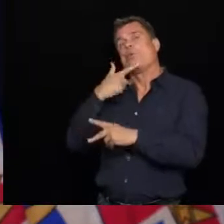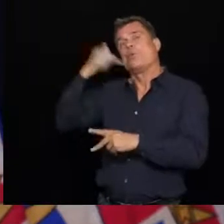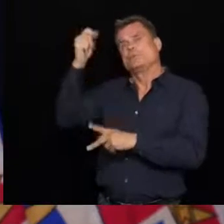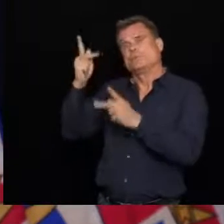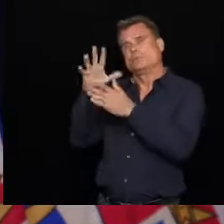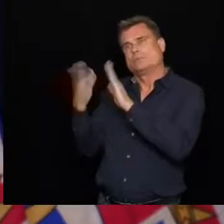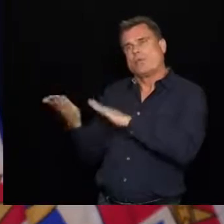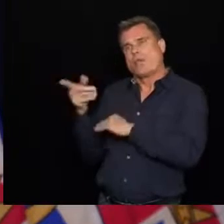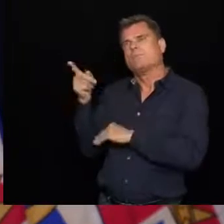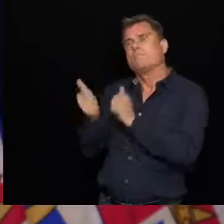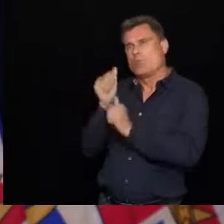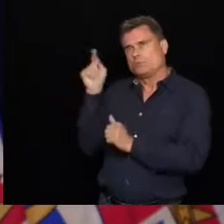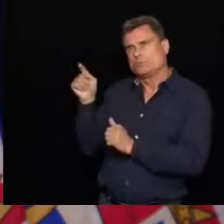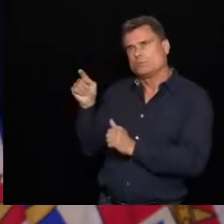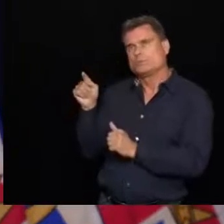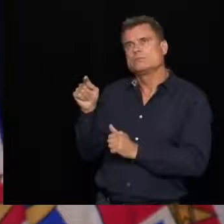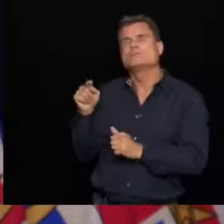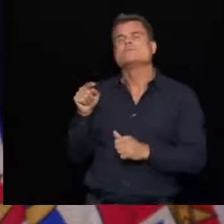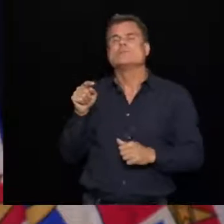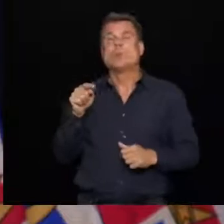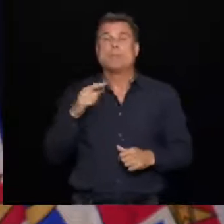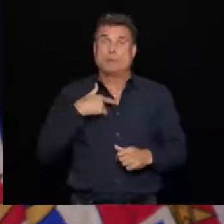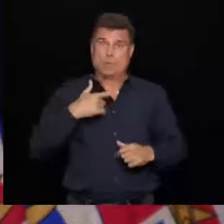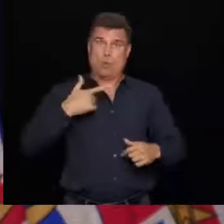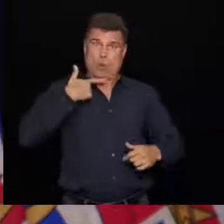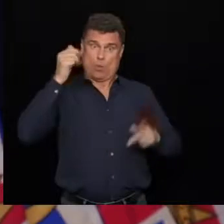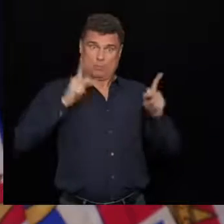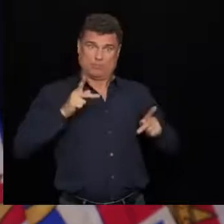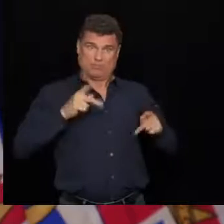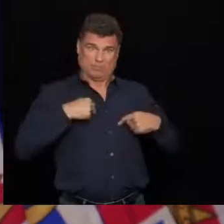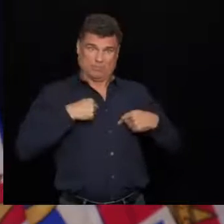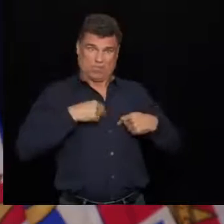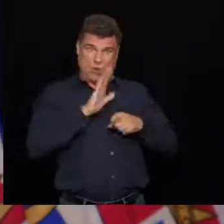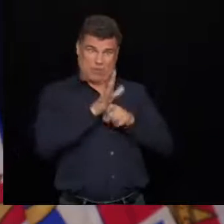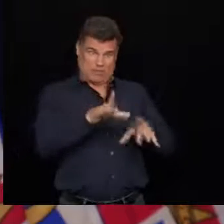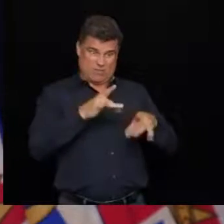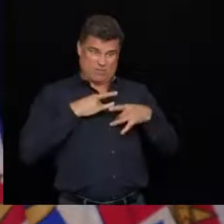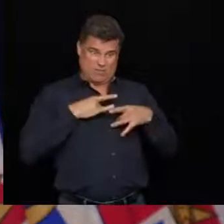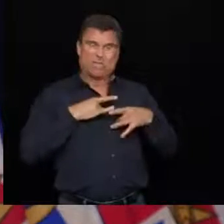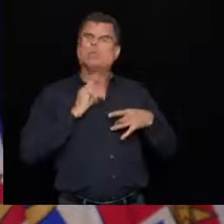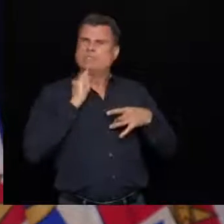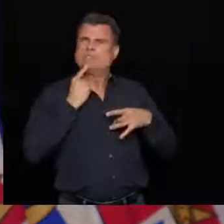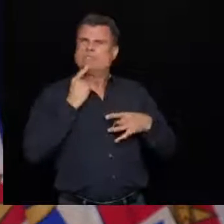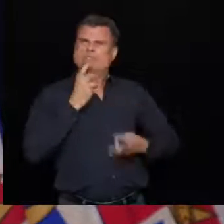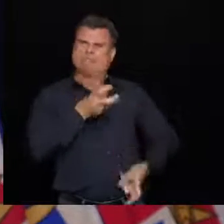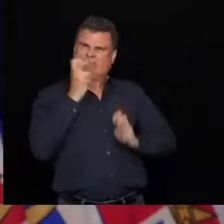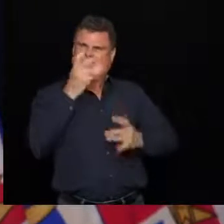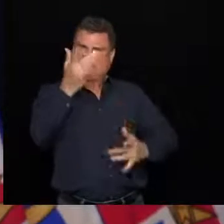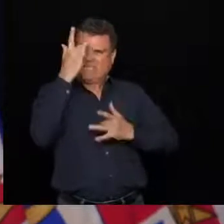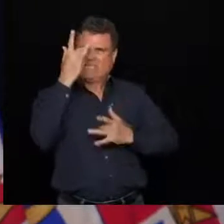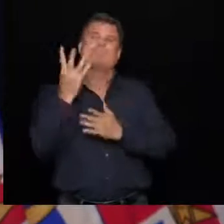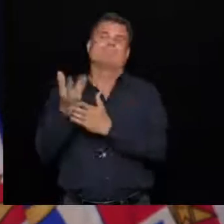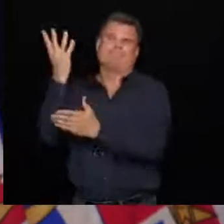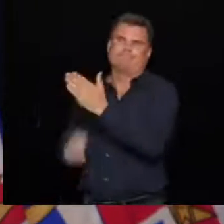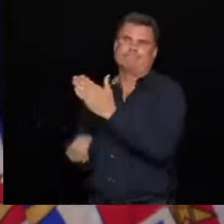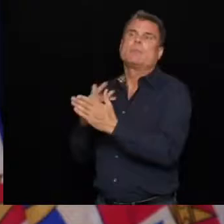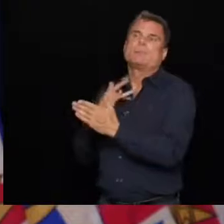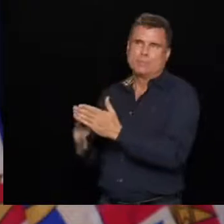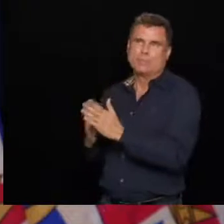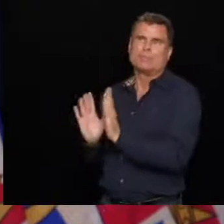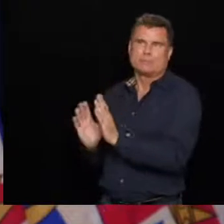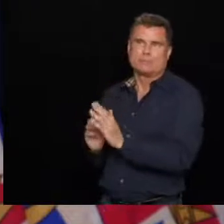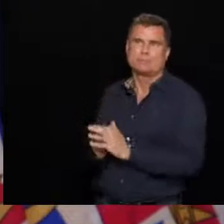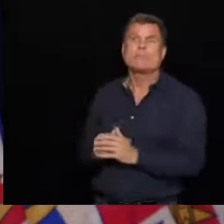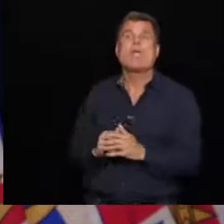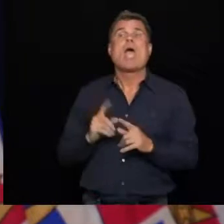illness, and we're now learning more that it may cause lingering effects that can last for months, and we've only known this virus for months, so